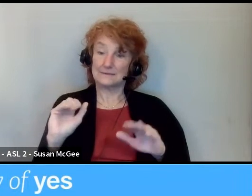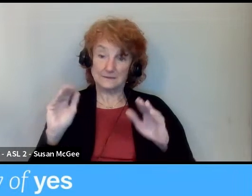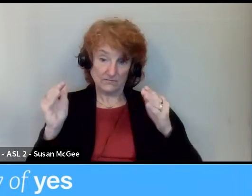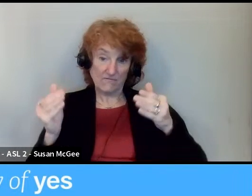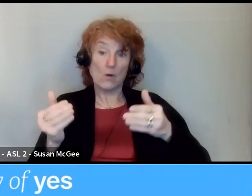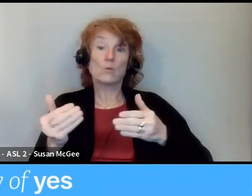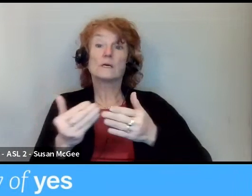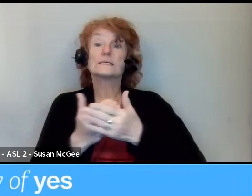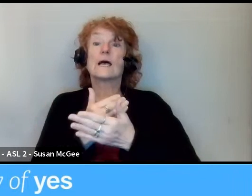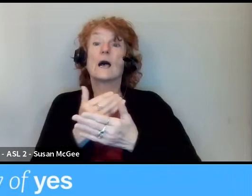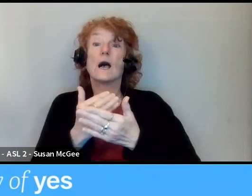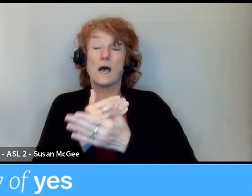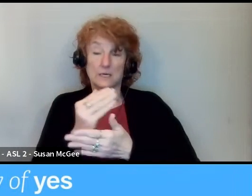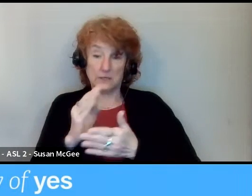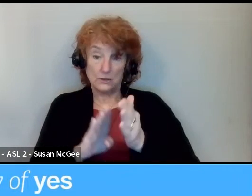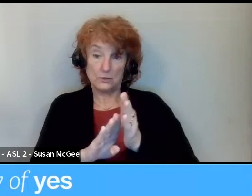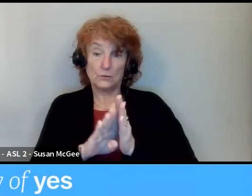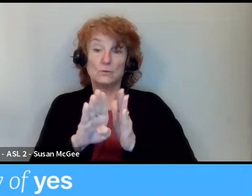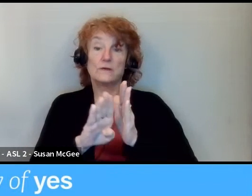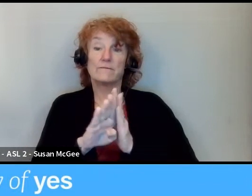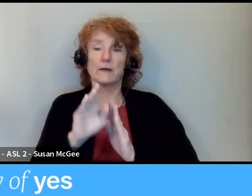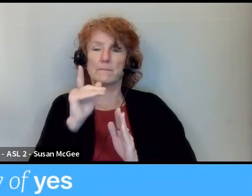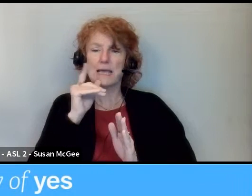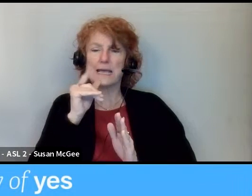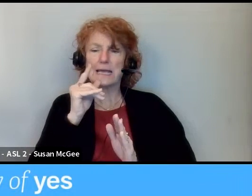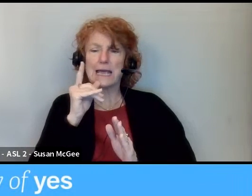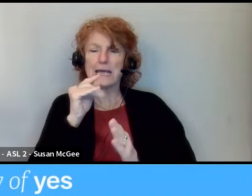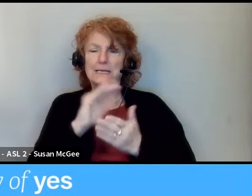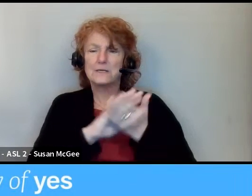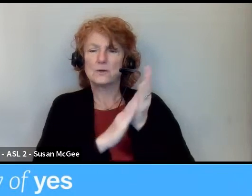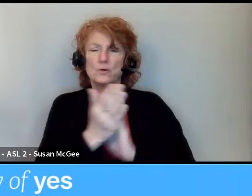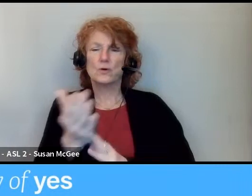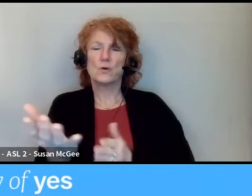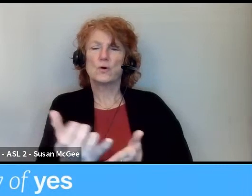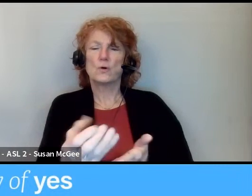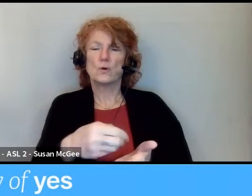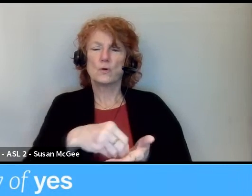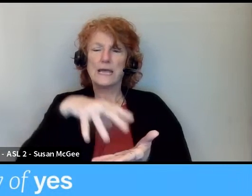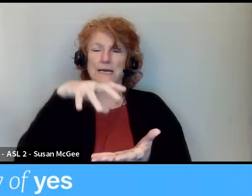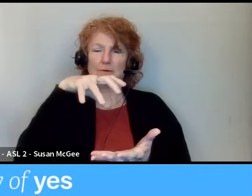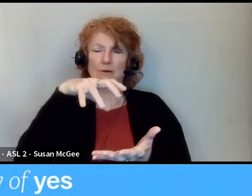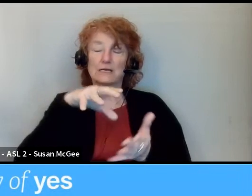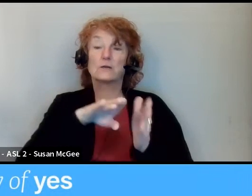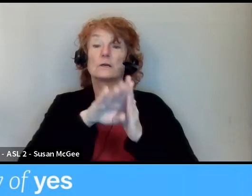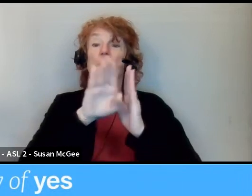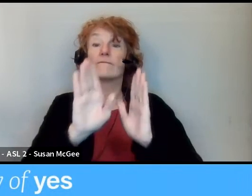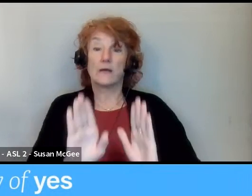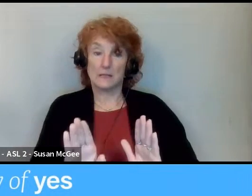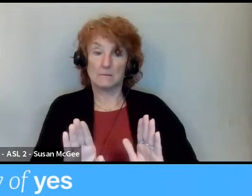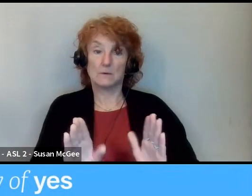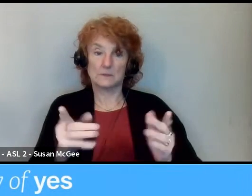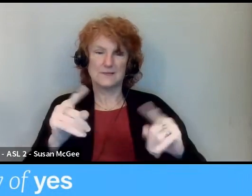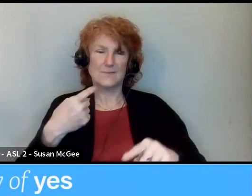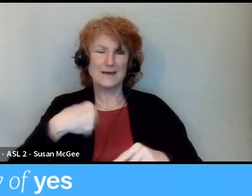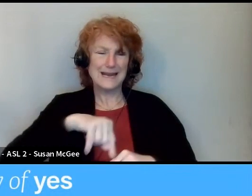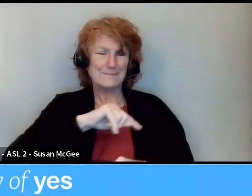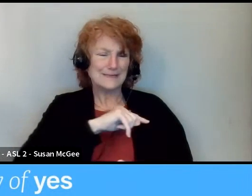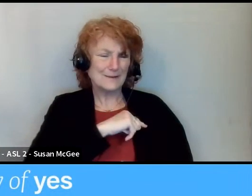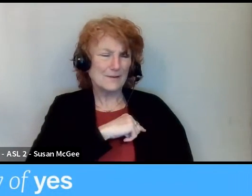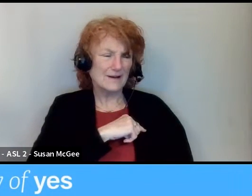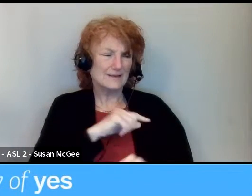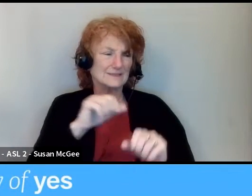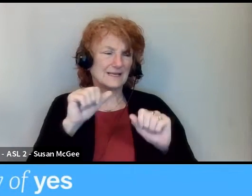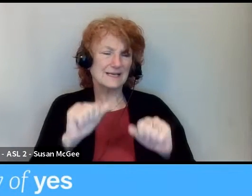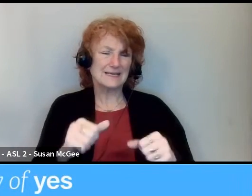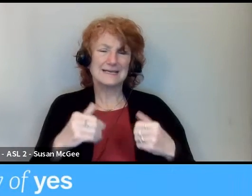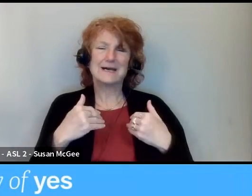developments, and the people that are getting rich are the developers. What happened to us? You know, the ability to own and have something in